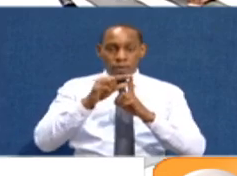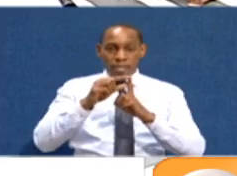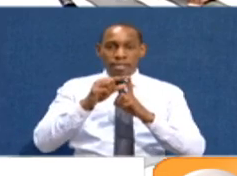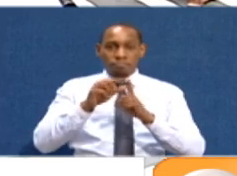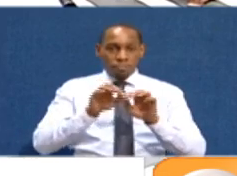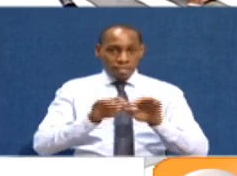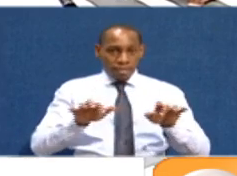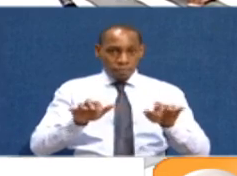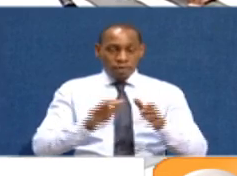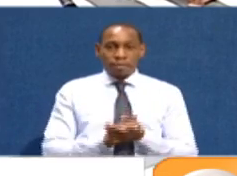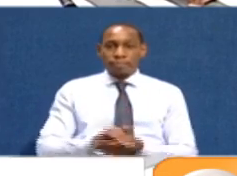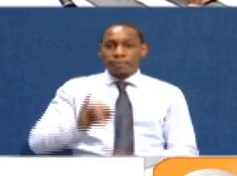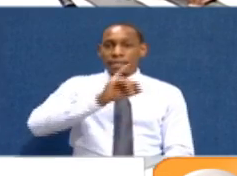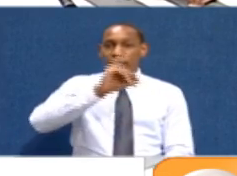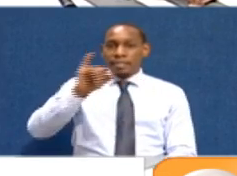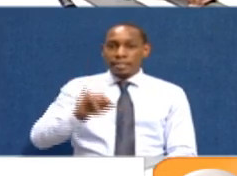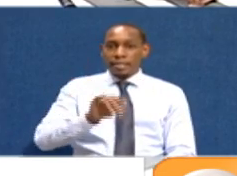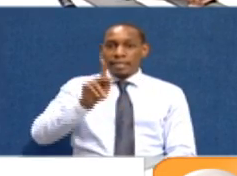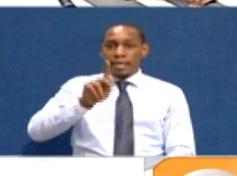that follow each other.